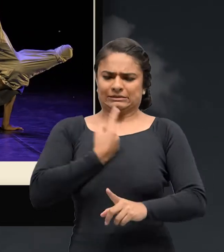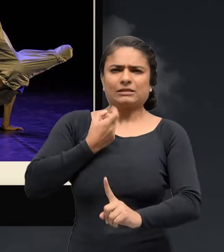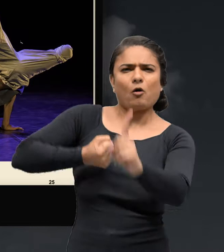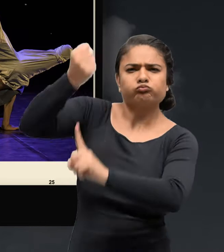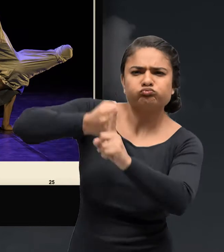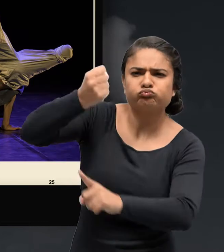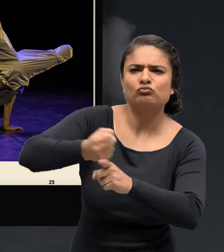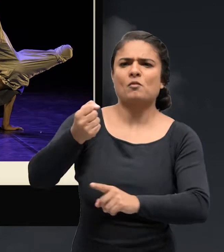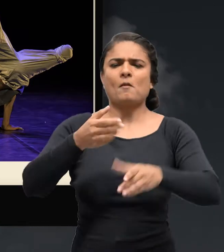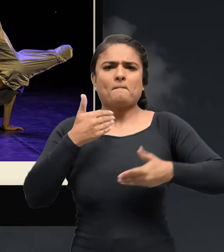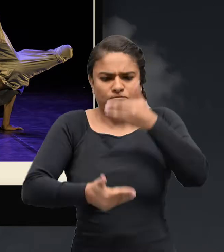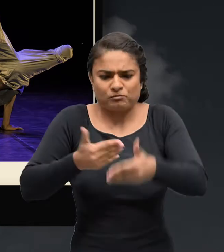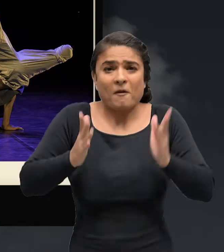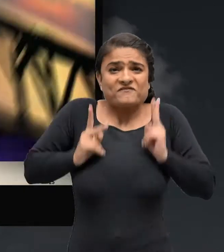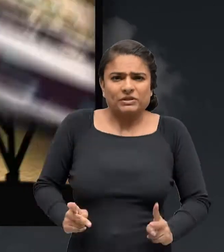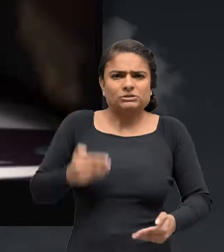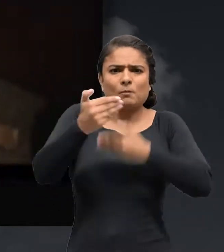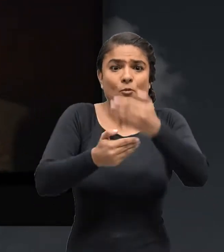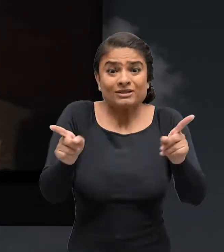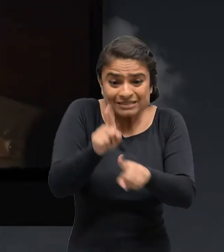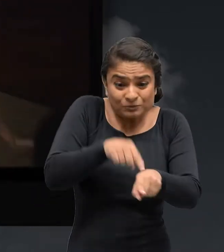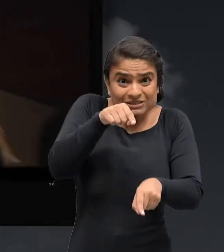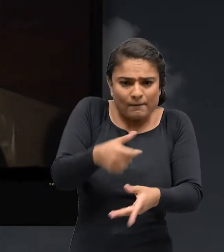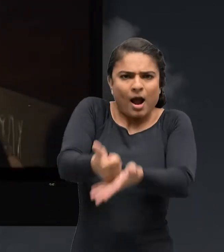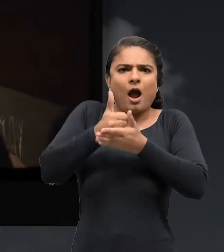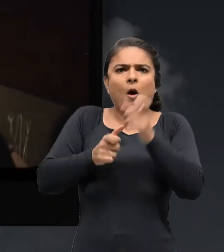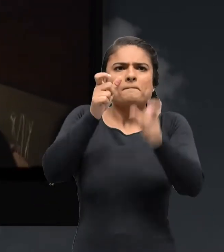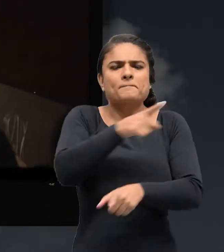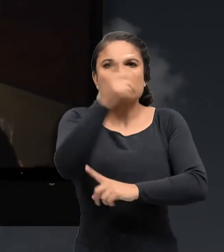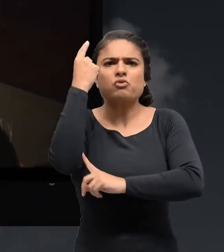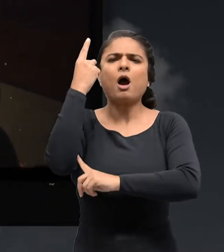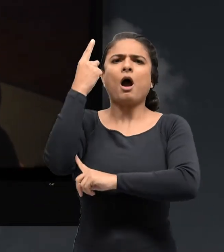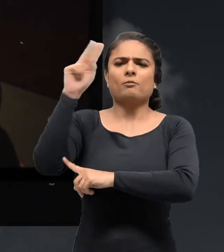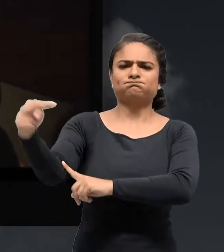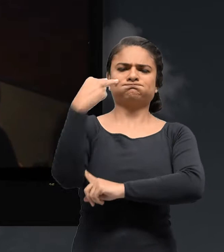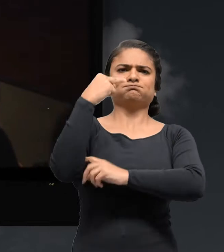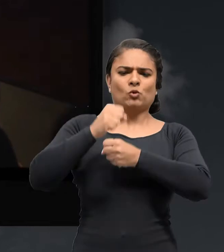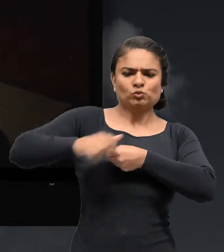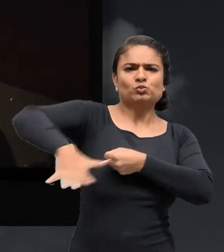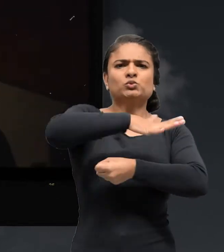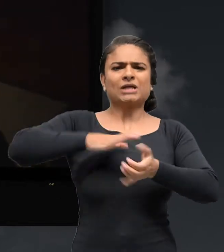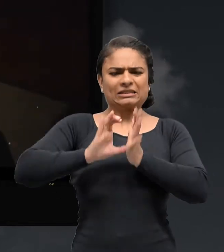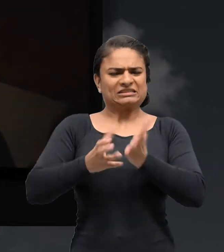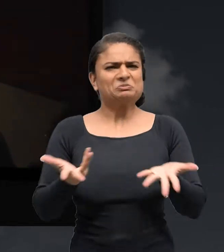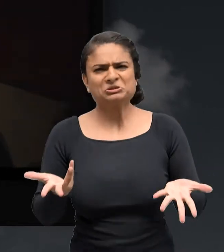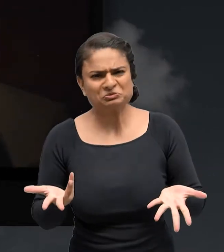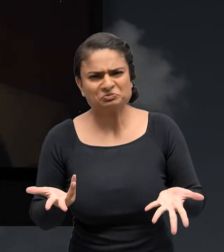The processes involved in producing inclusive art may promote new visions of how society might be.